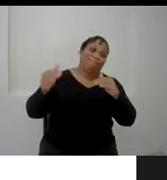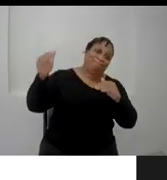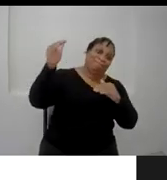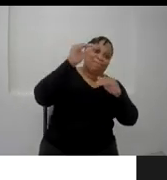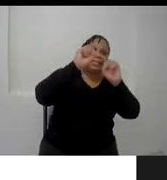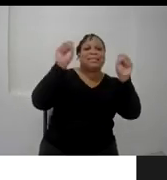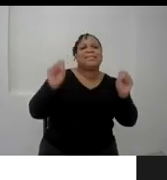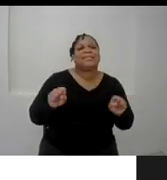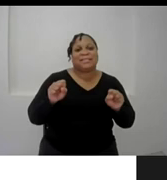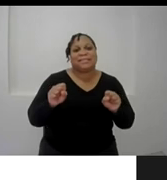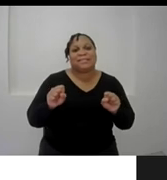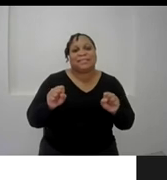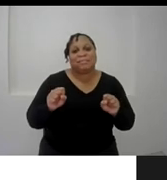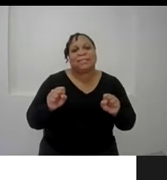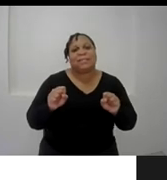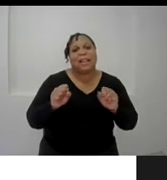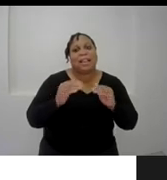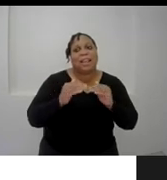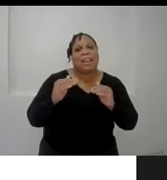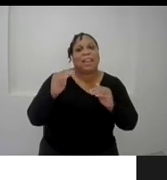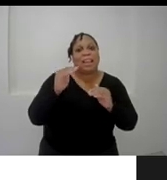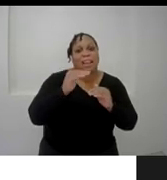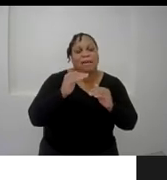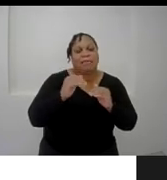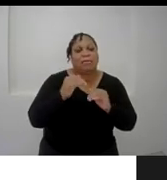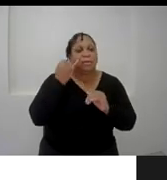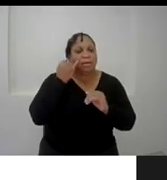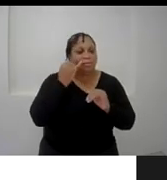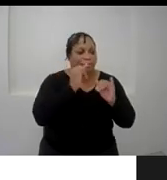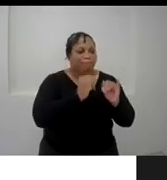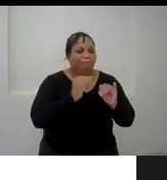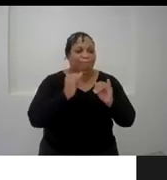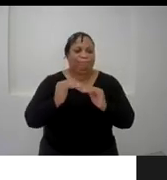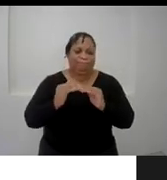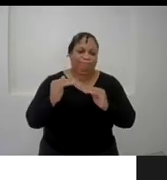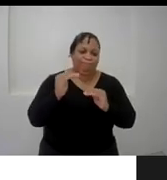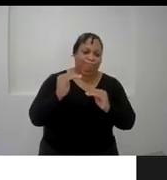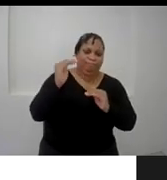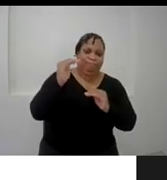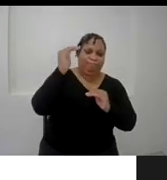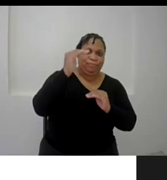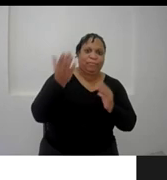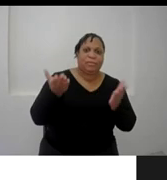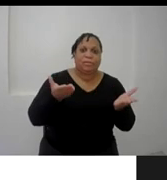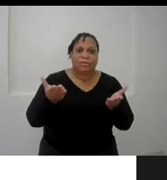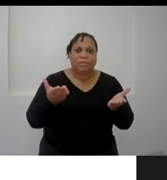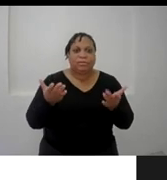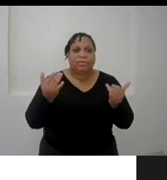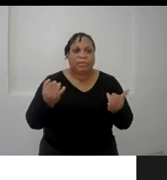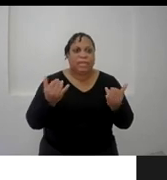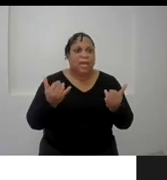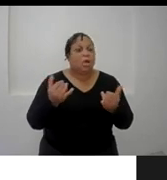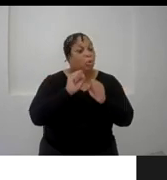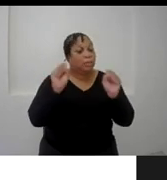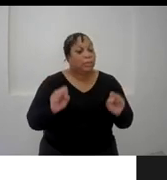level. If we've got at an individual level and at a service level, we can then start looking at a systems